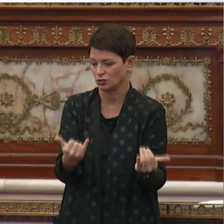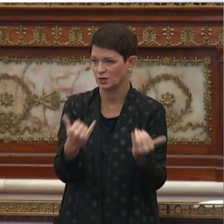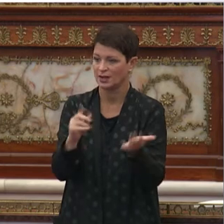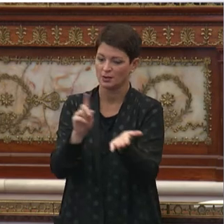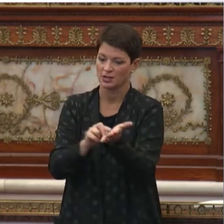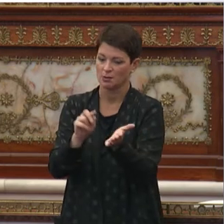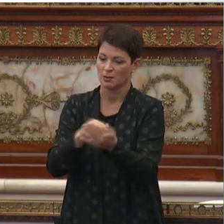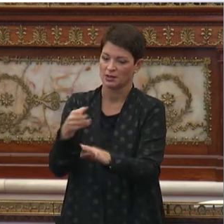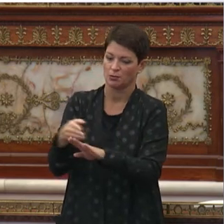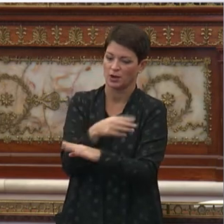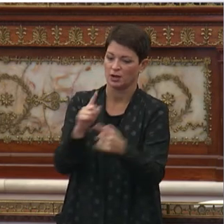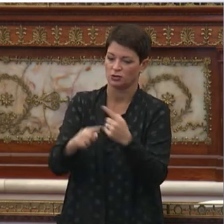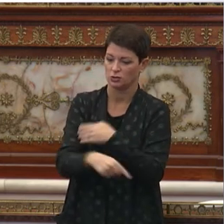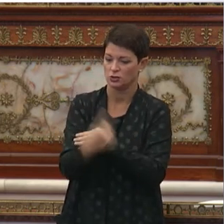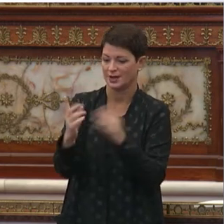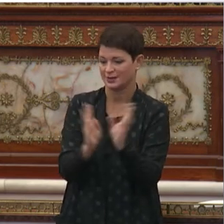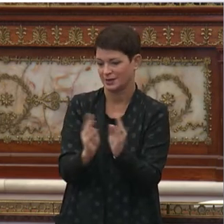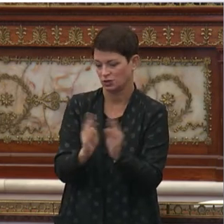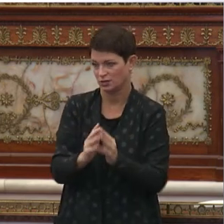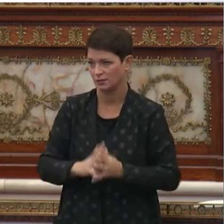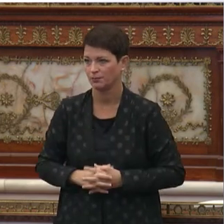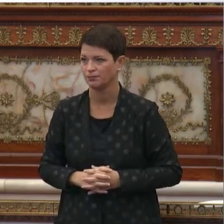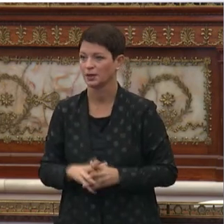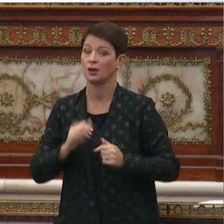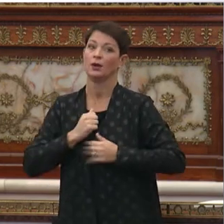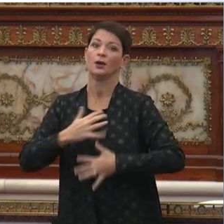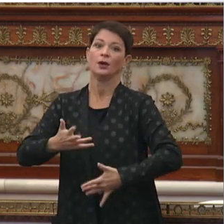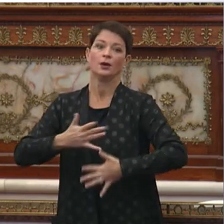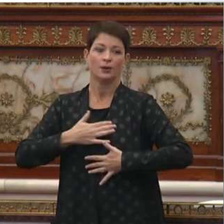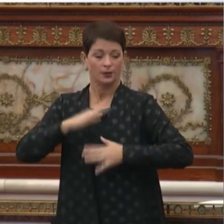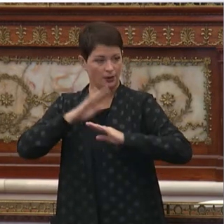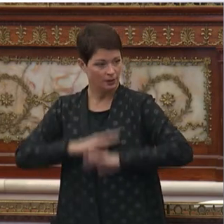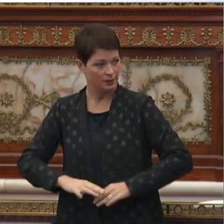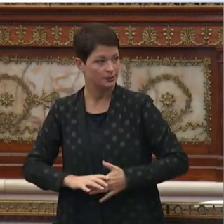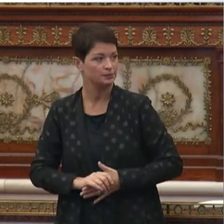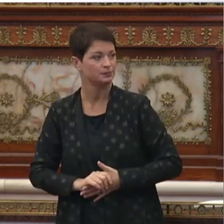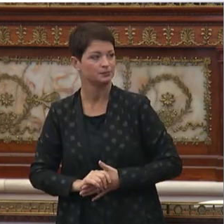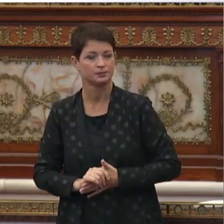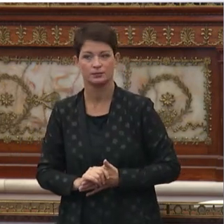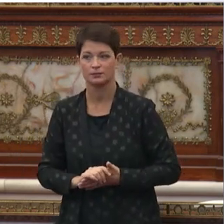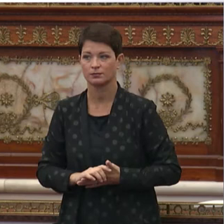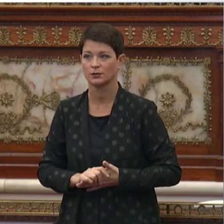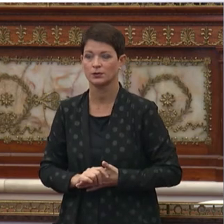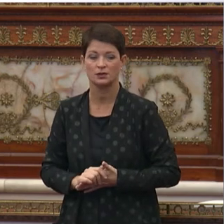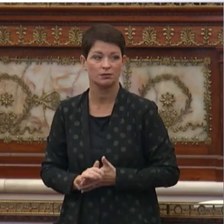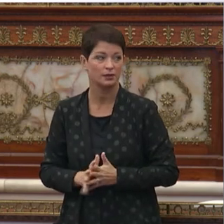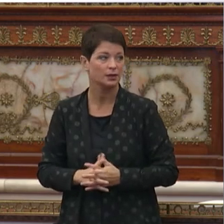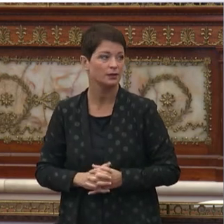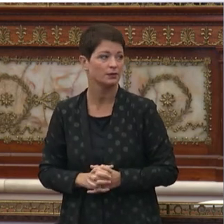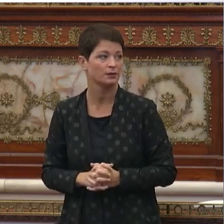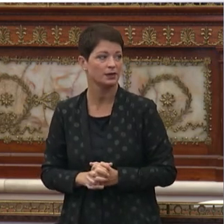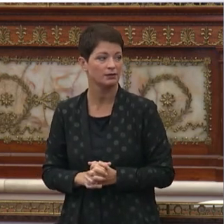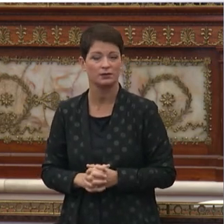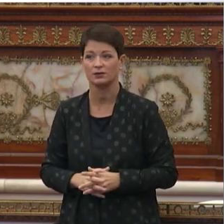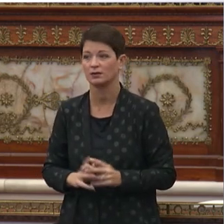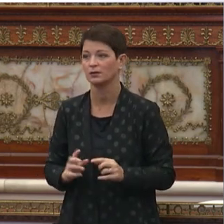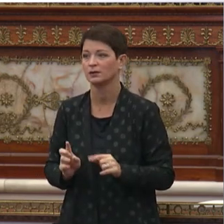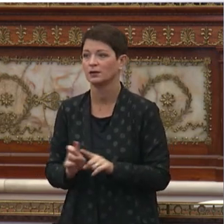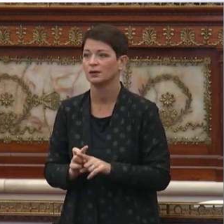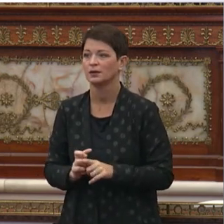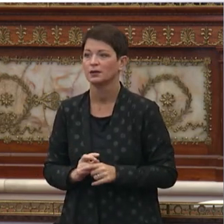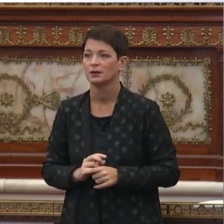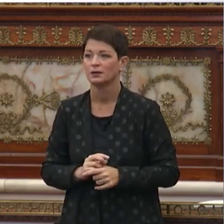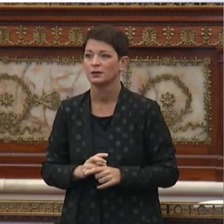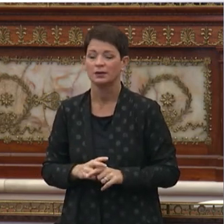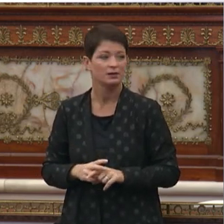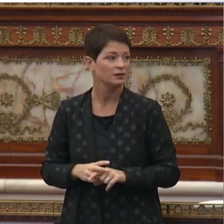published prior to today's session. Phew, Mr. President. Thank you. Thank you. Can we get a second?